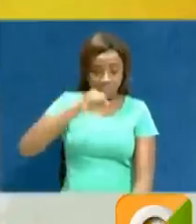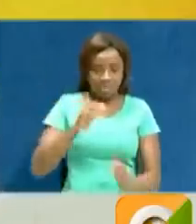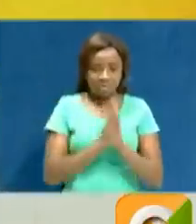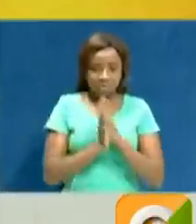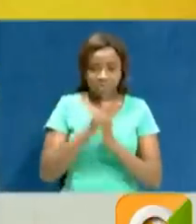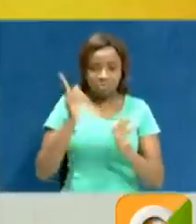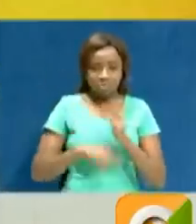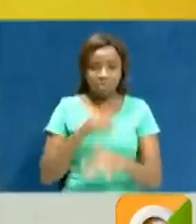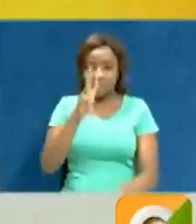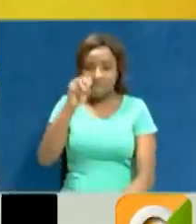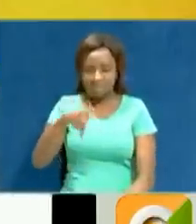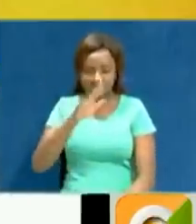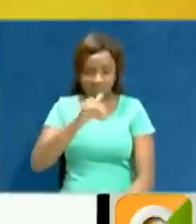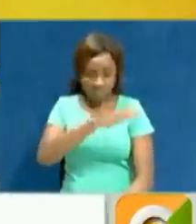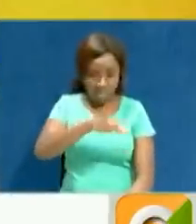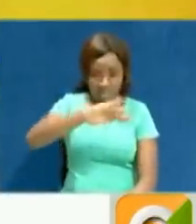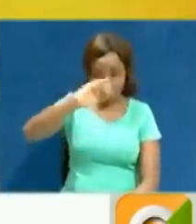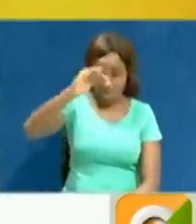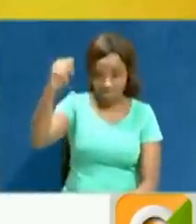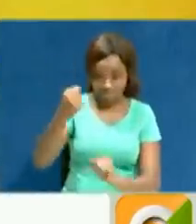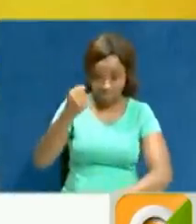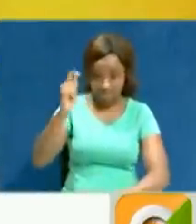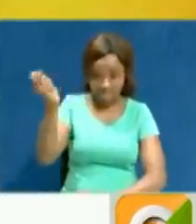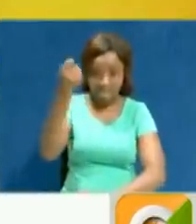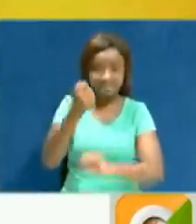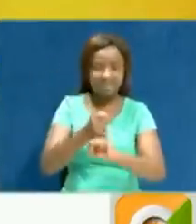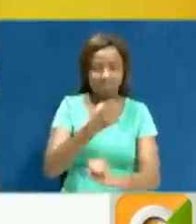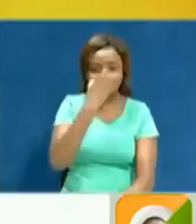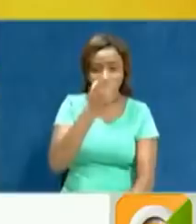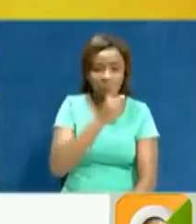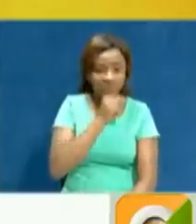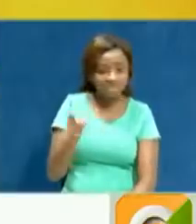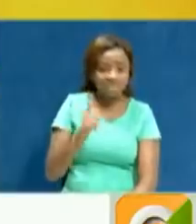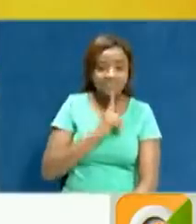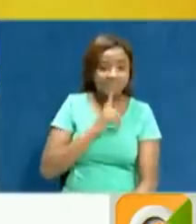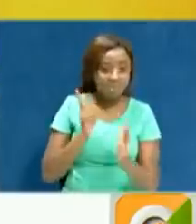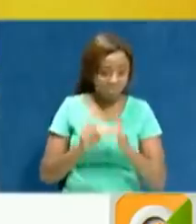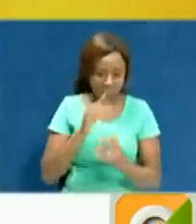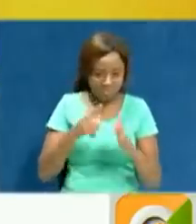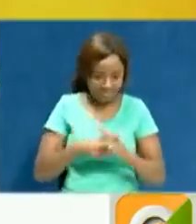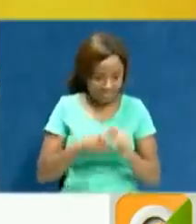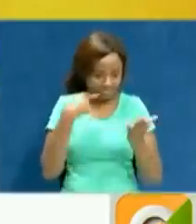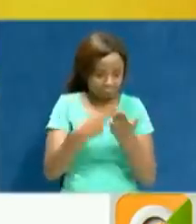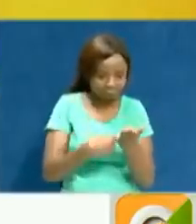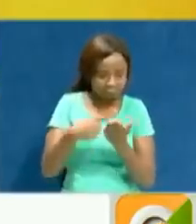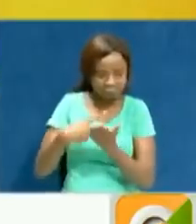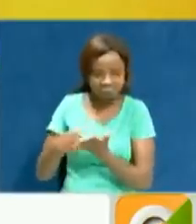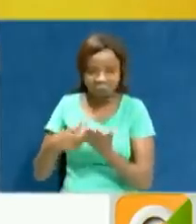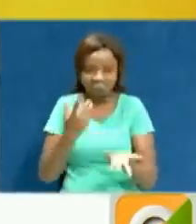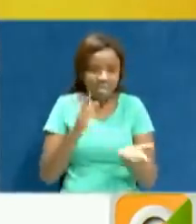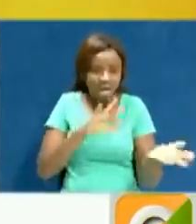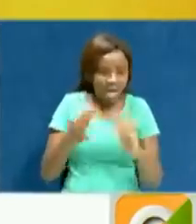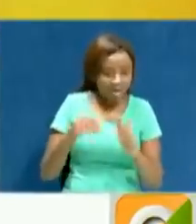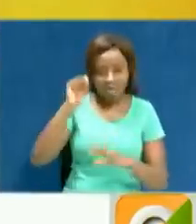News on this Sunday, MPs from Mount Kenya, allied to Deputy President William Ruto, say they will kickstart negotiations on the political future